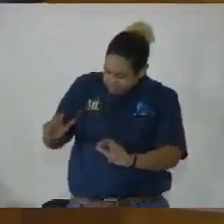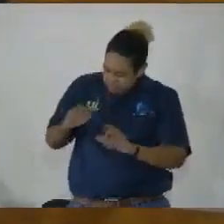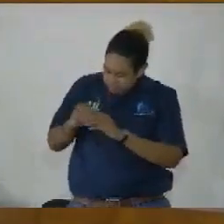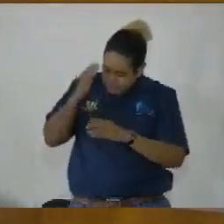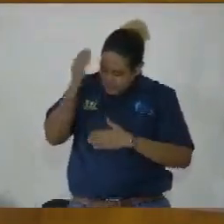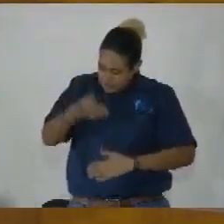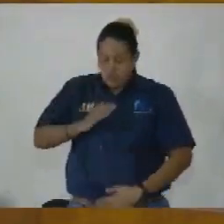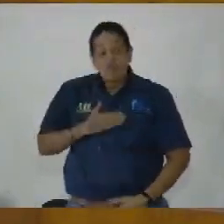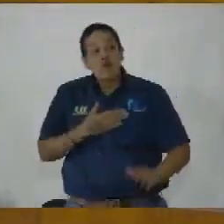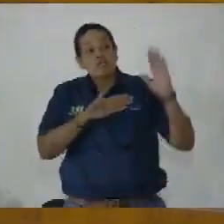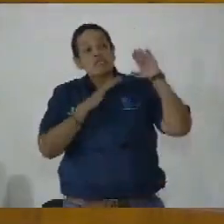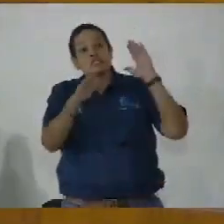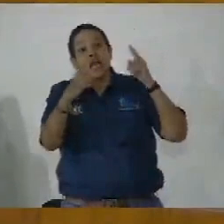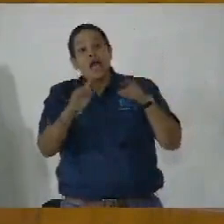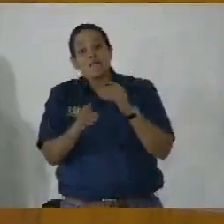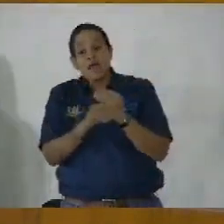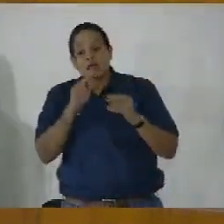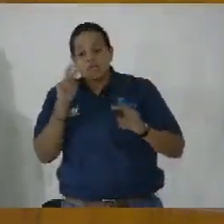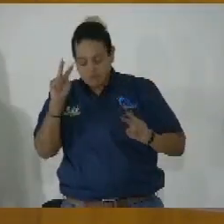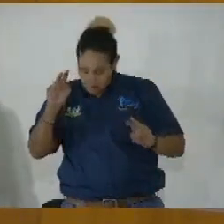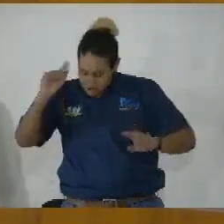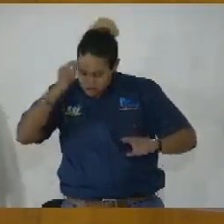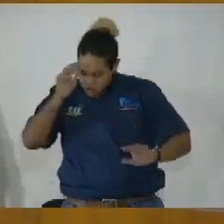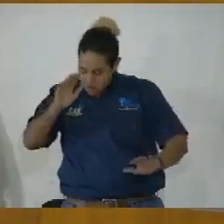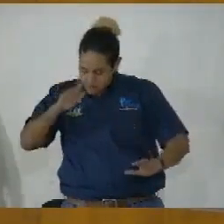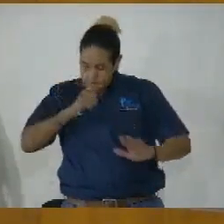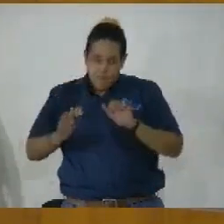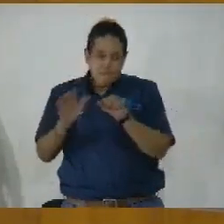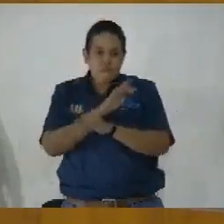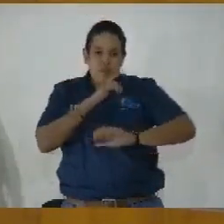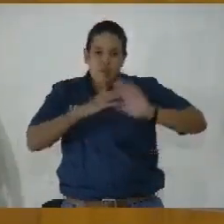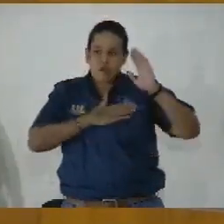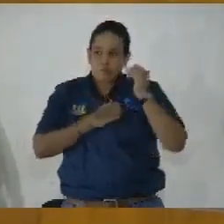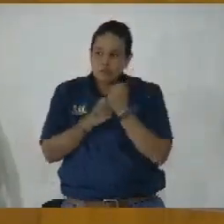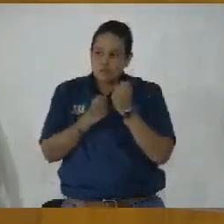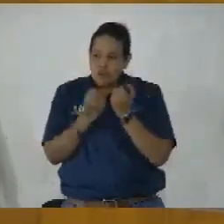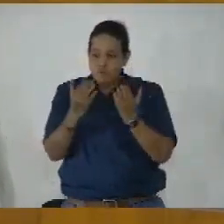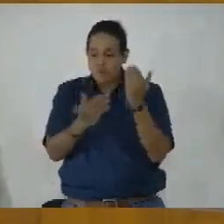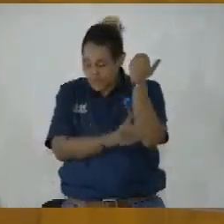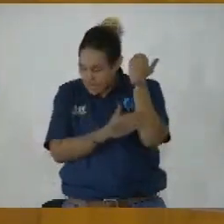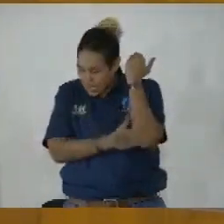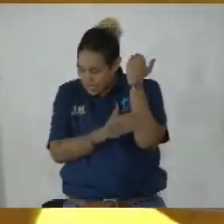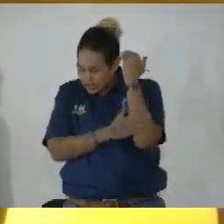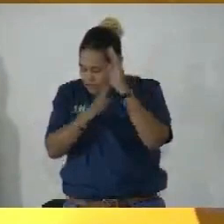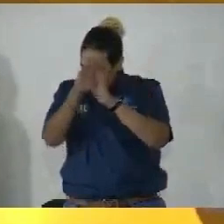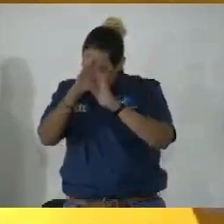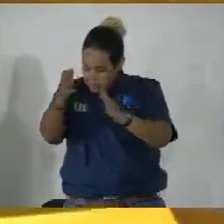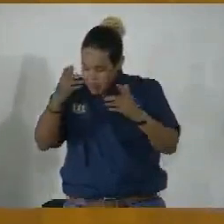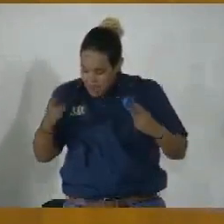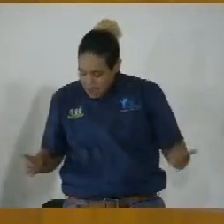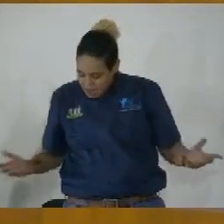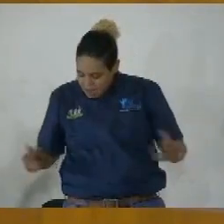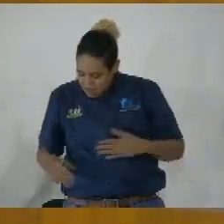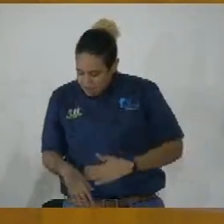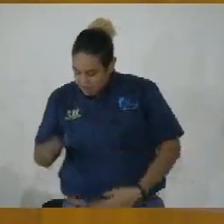future of our citizens and a demonstration of the government's unwavering commitment to national development.